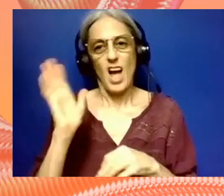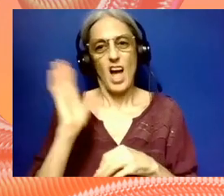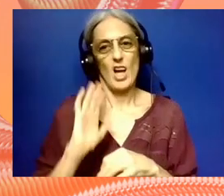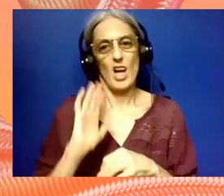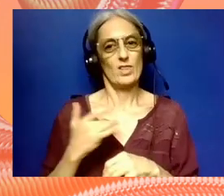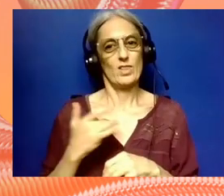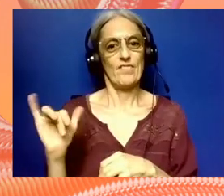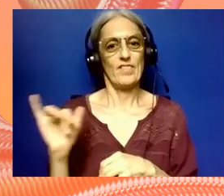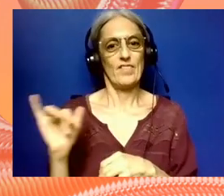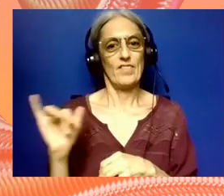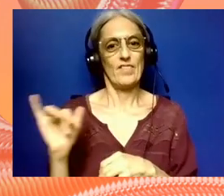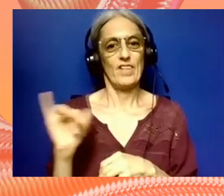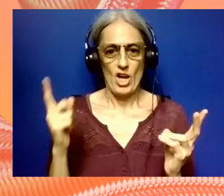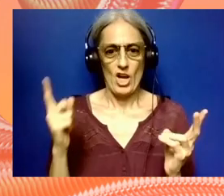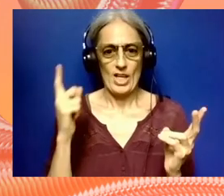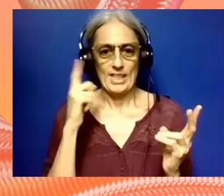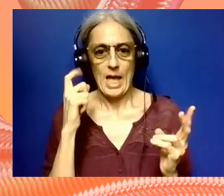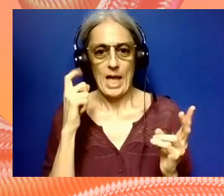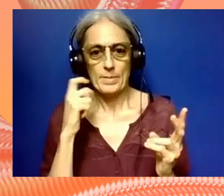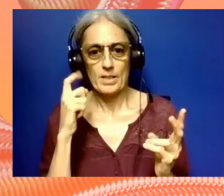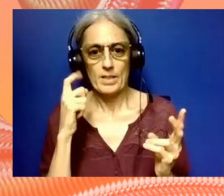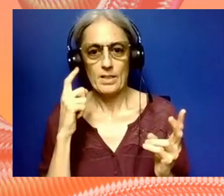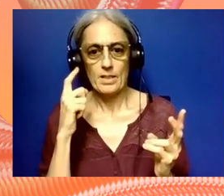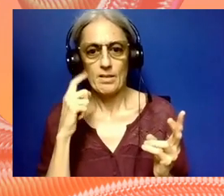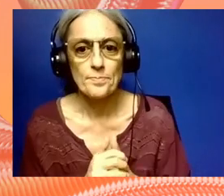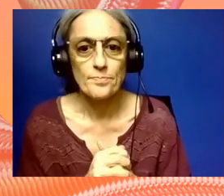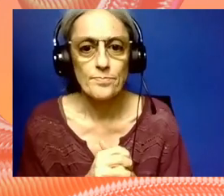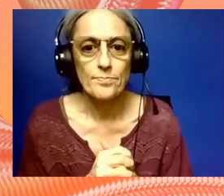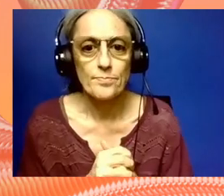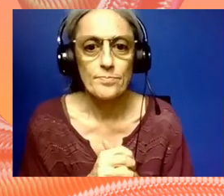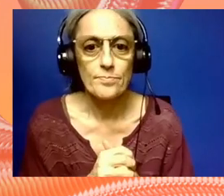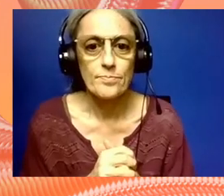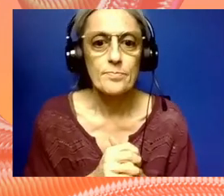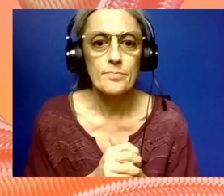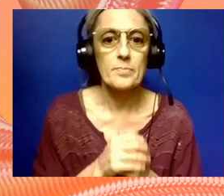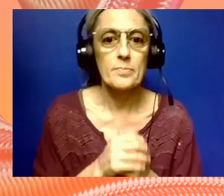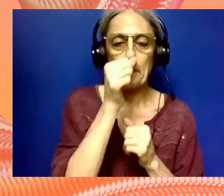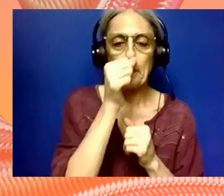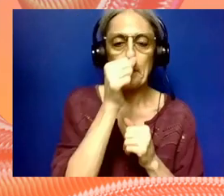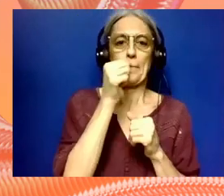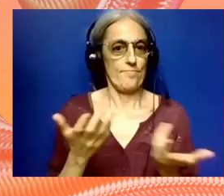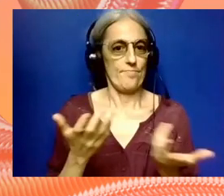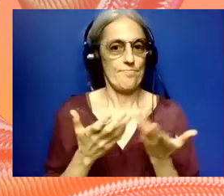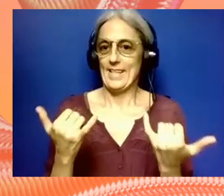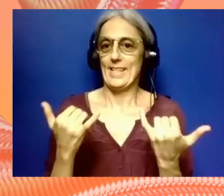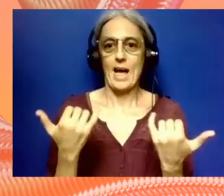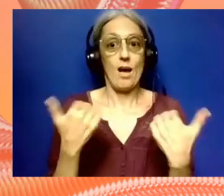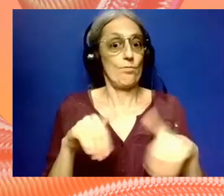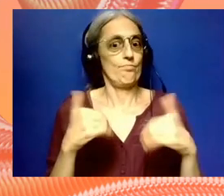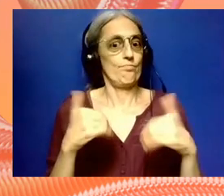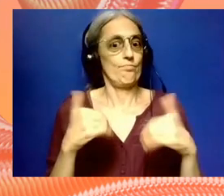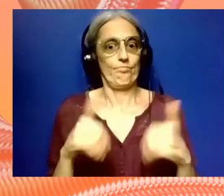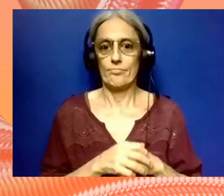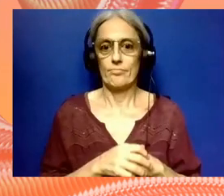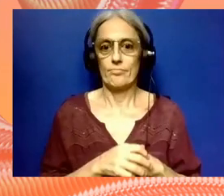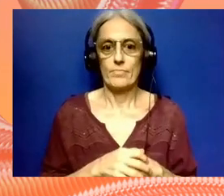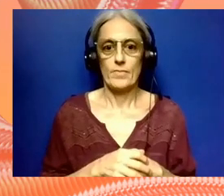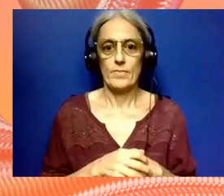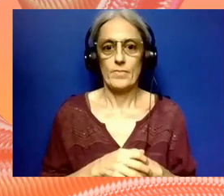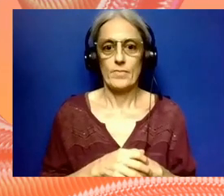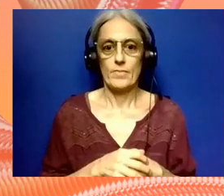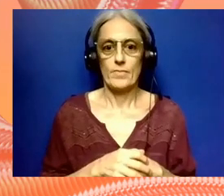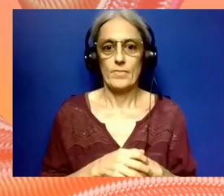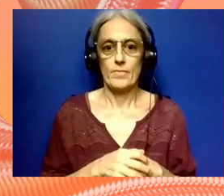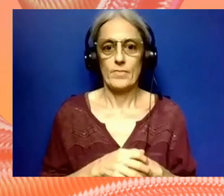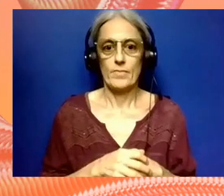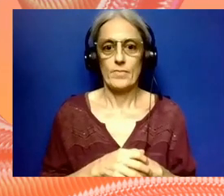for, you know, I was like, Virgo is true, but I don't know about the rest of this. And, you know, but I do feel like, you know, even